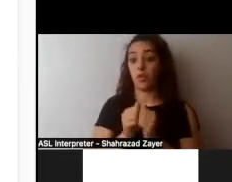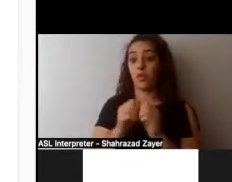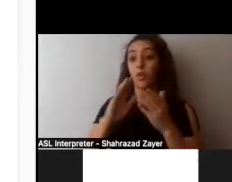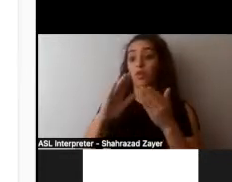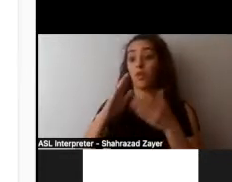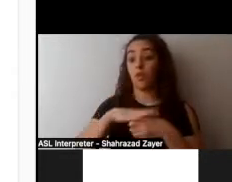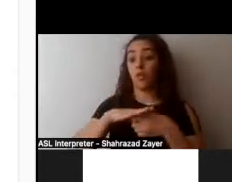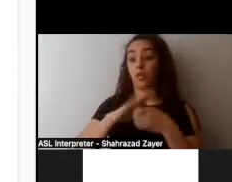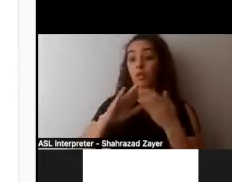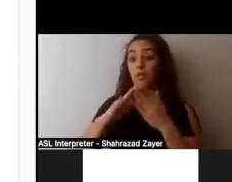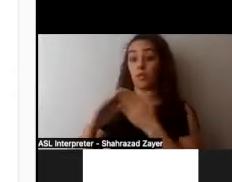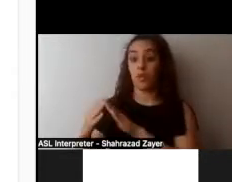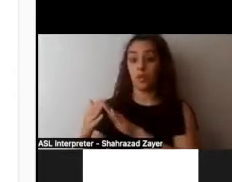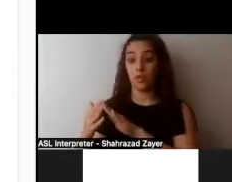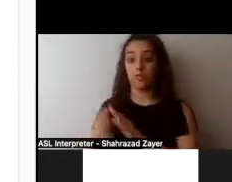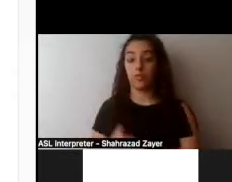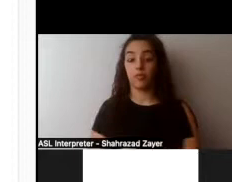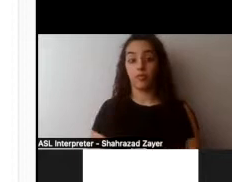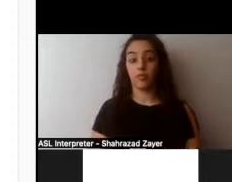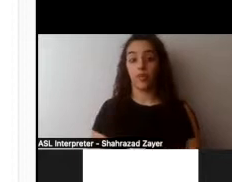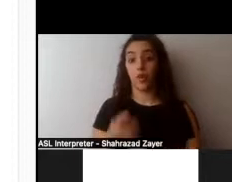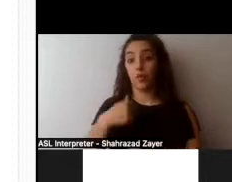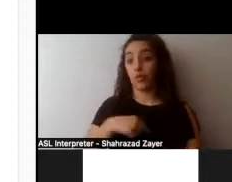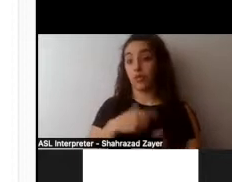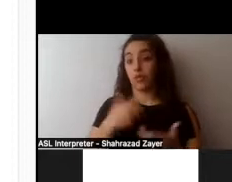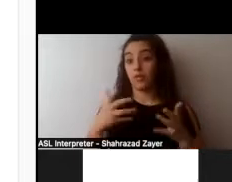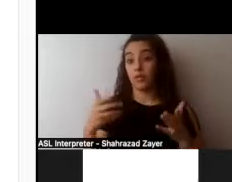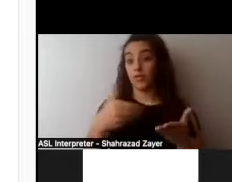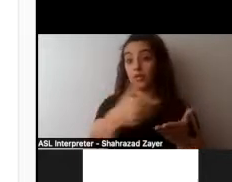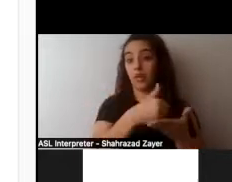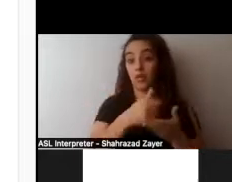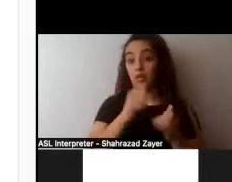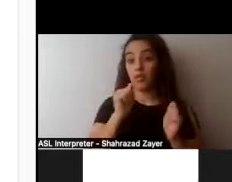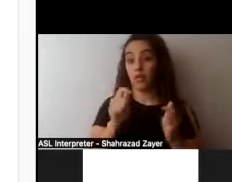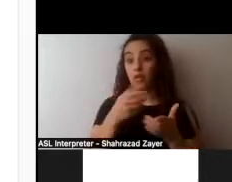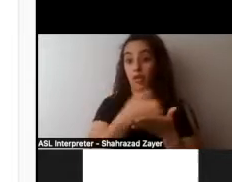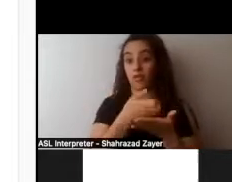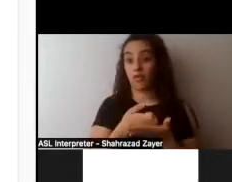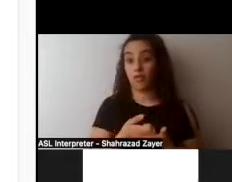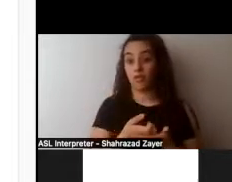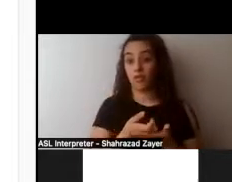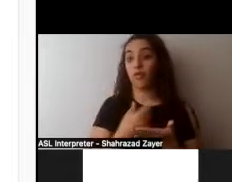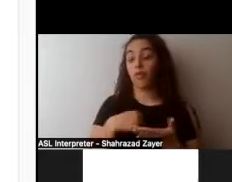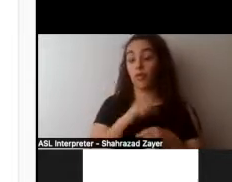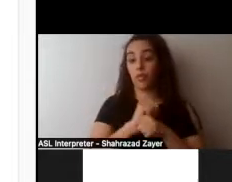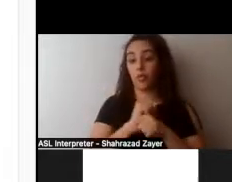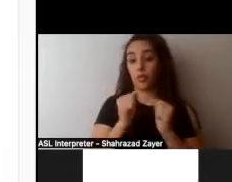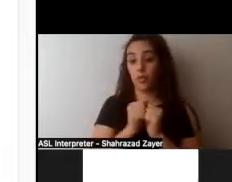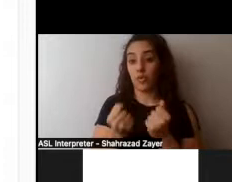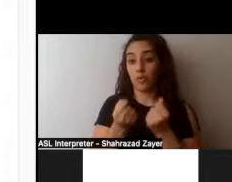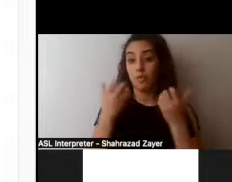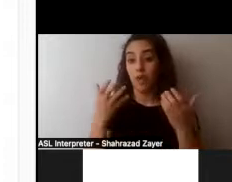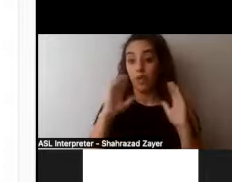So we've gathered evidence and we've mapped through collaborative review and focus groups a whole range of information. And